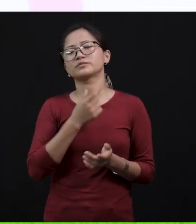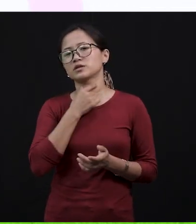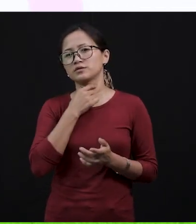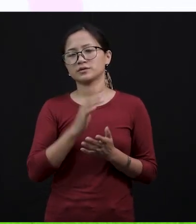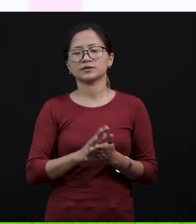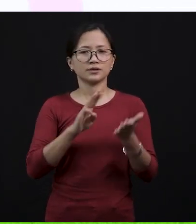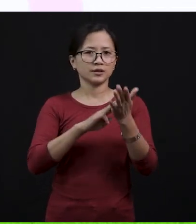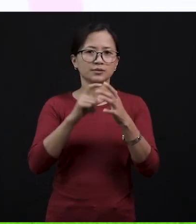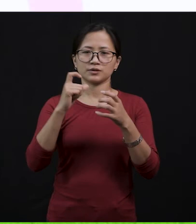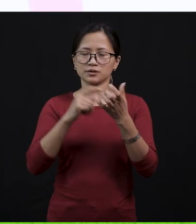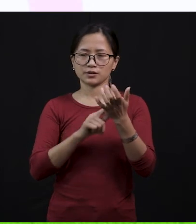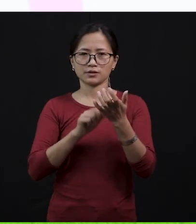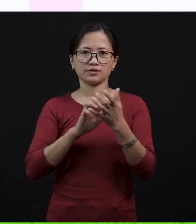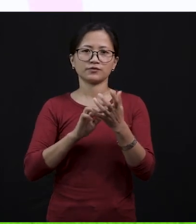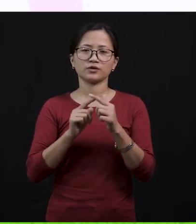than Macavity.